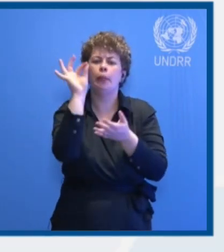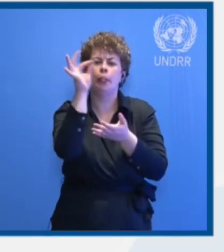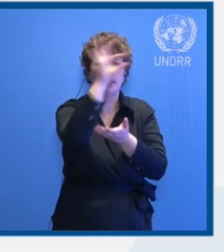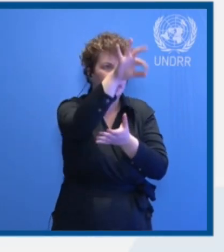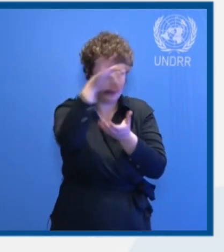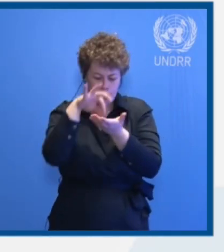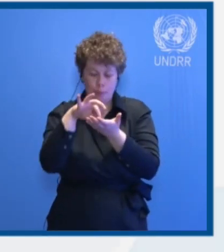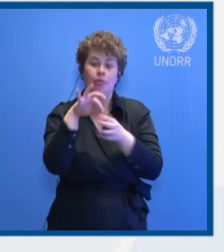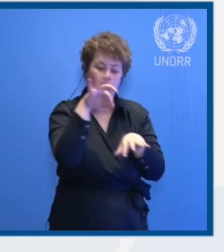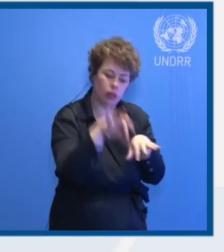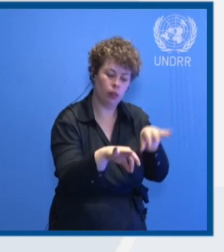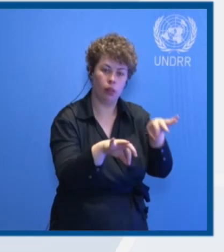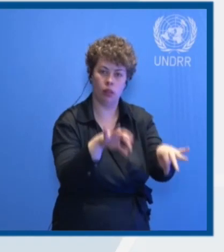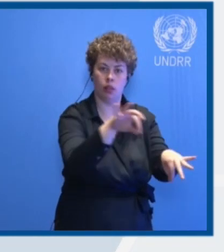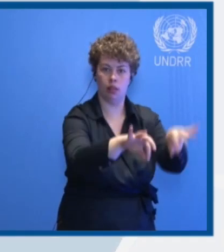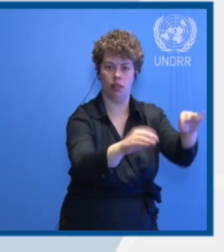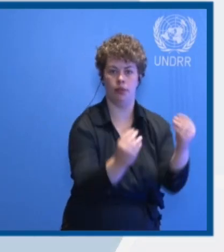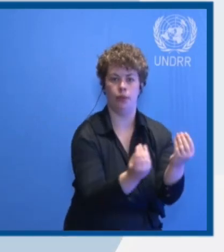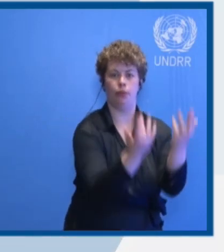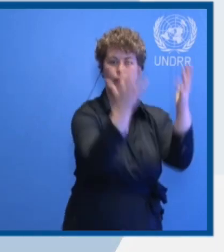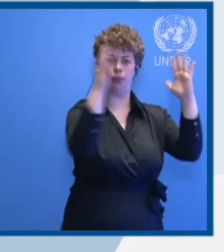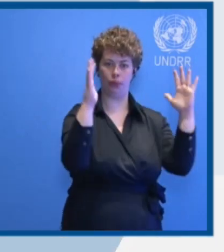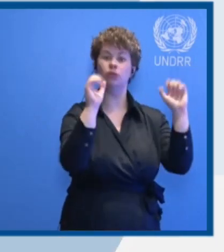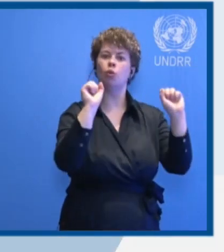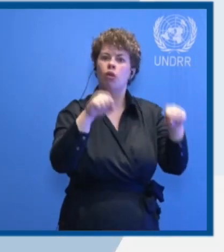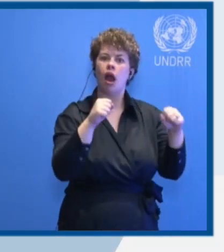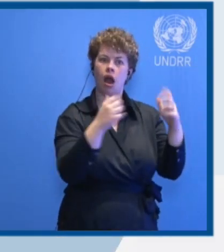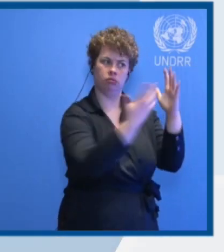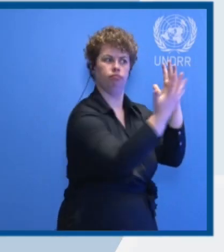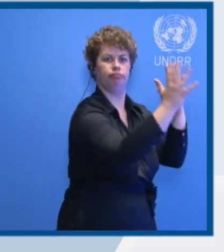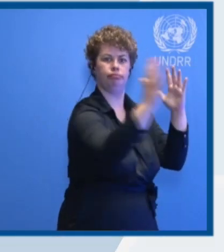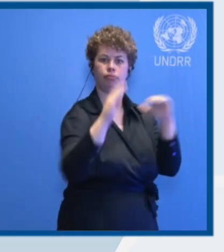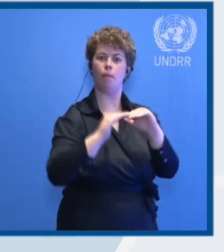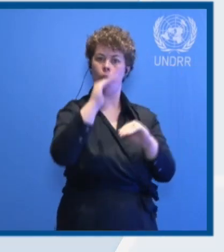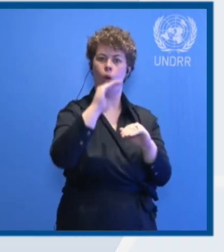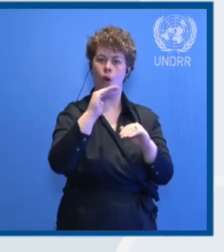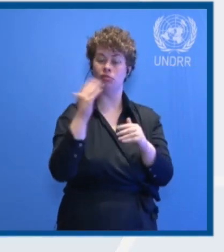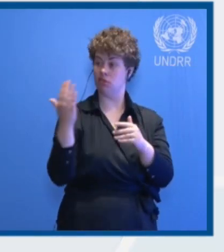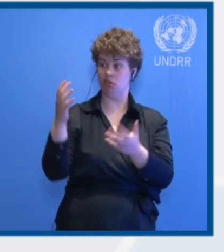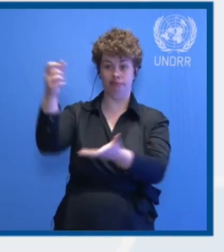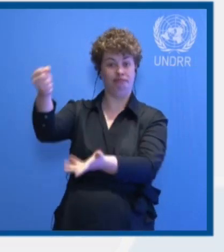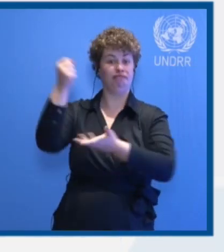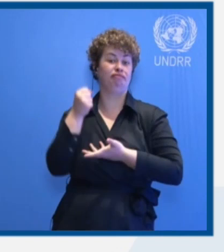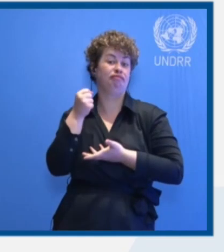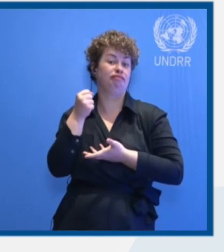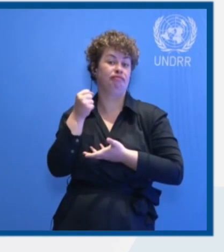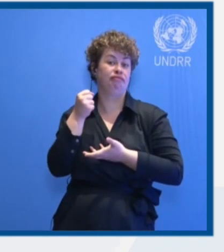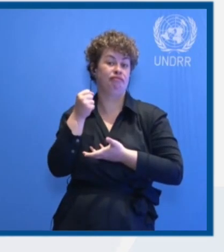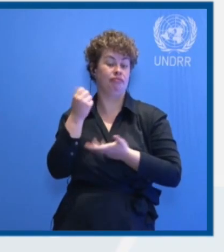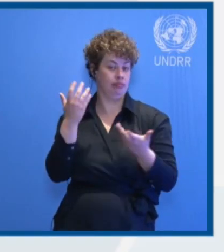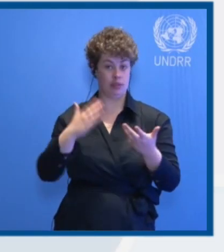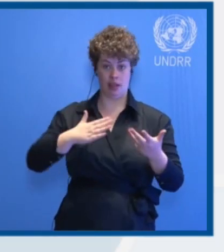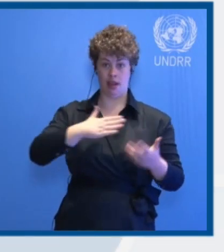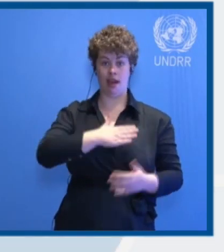and degraded mangrove ecosystem in Indonesia. And I think it is our